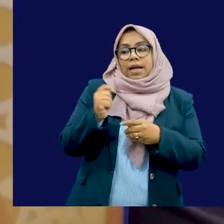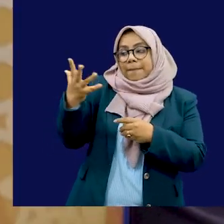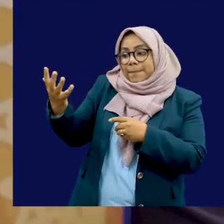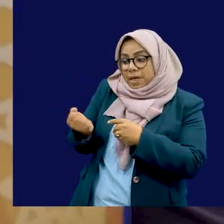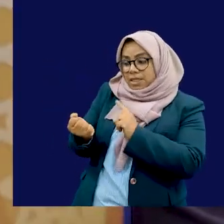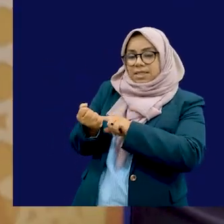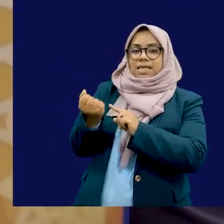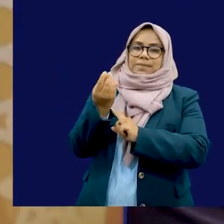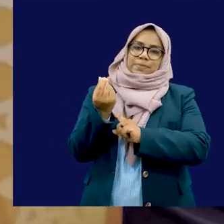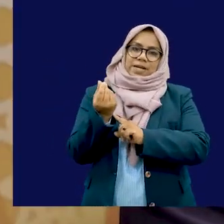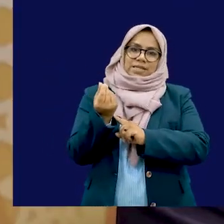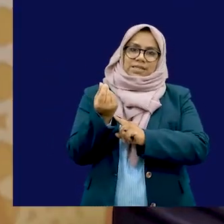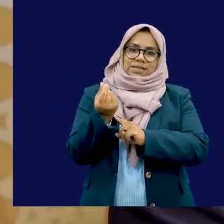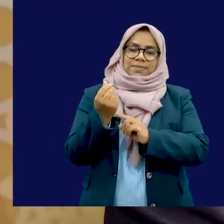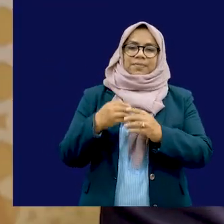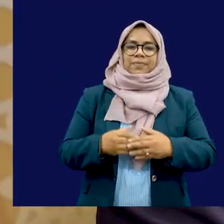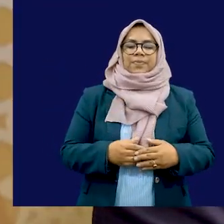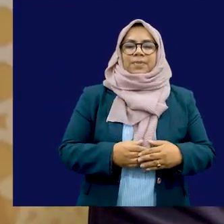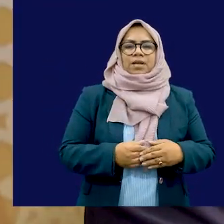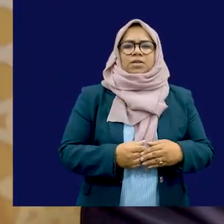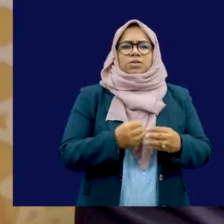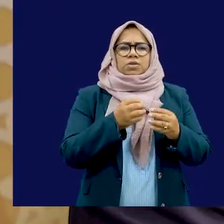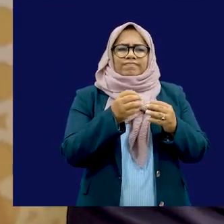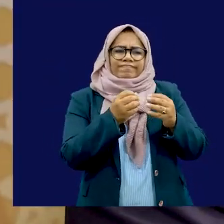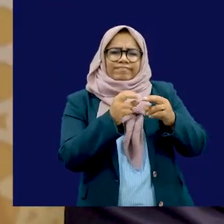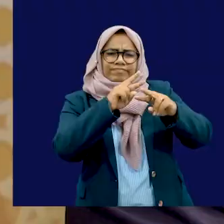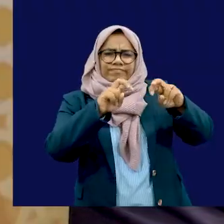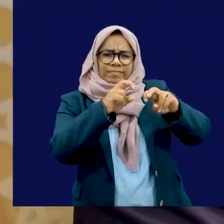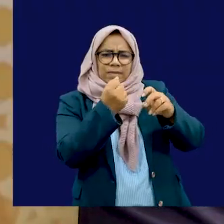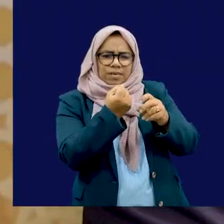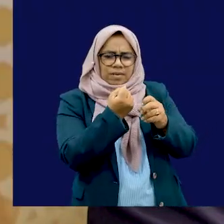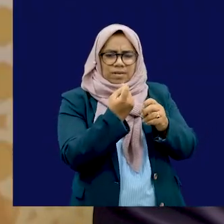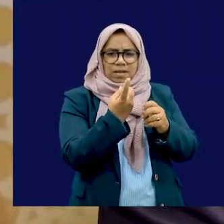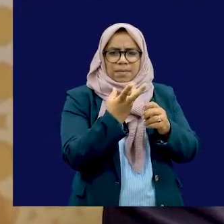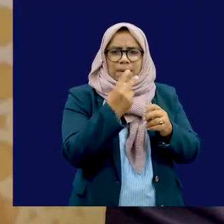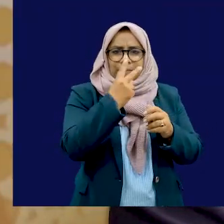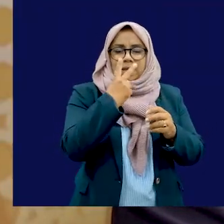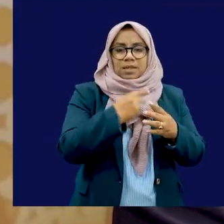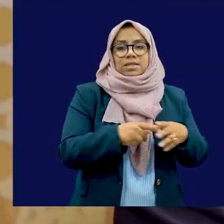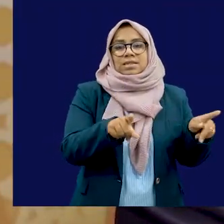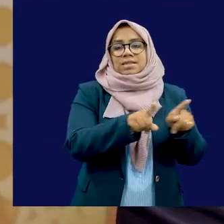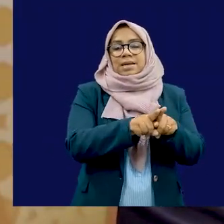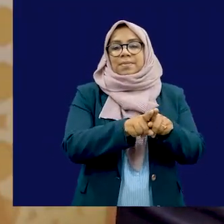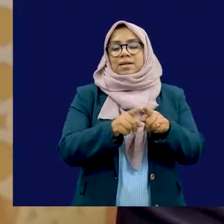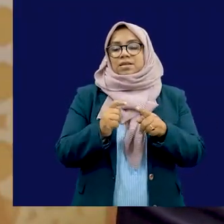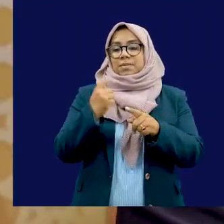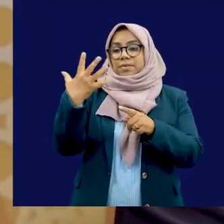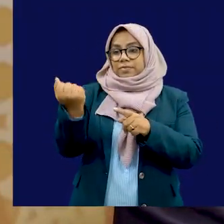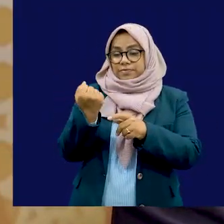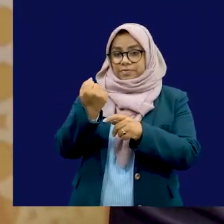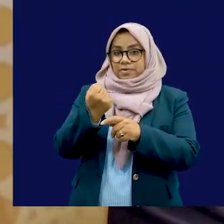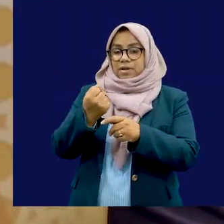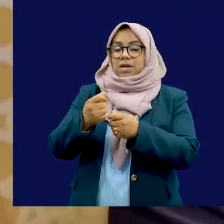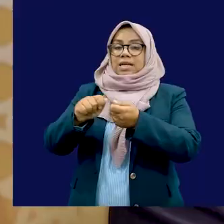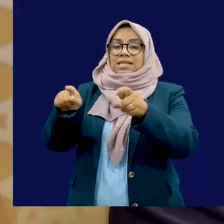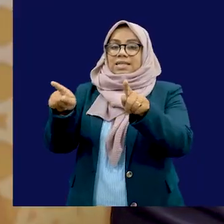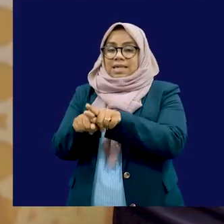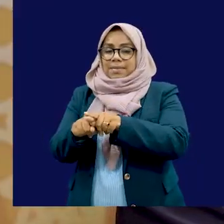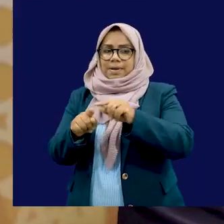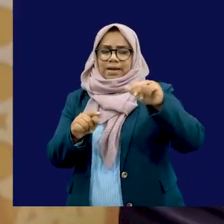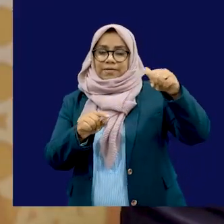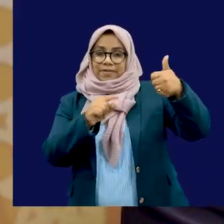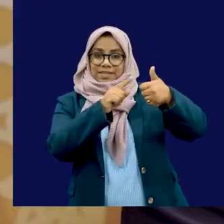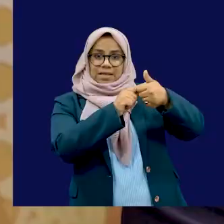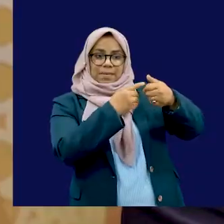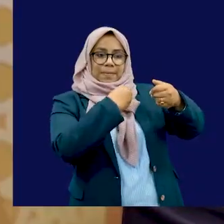To calculate the zakat amount, you should first make a full inventory of the trade goods and then calculate the price of the goods. If the